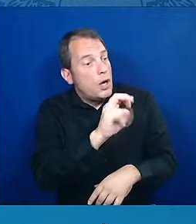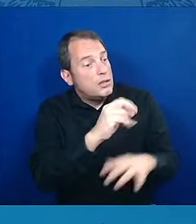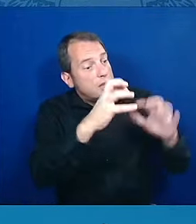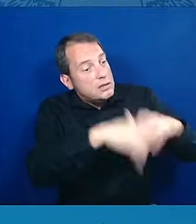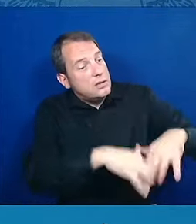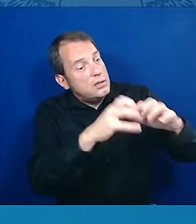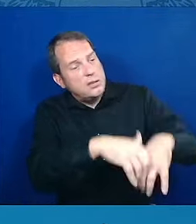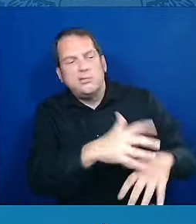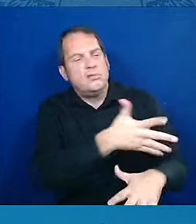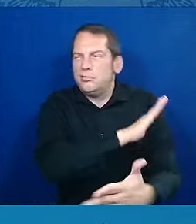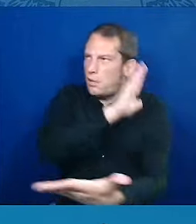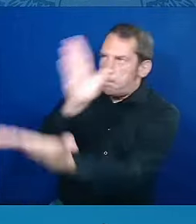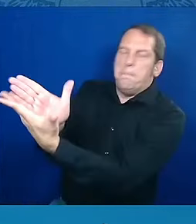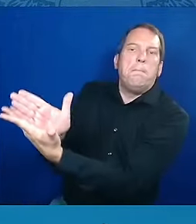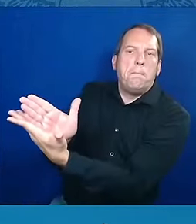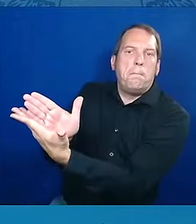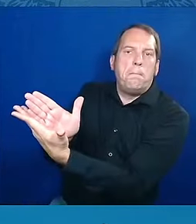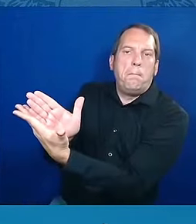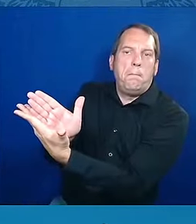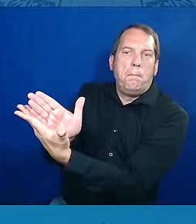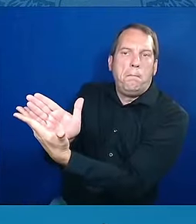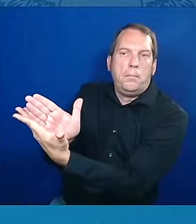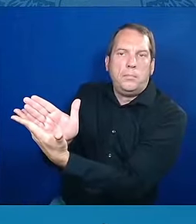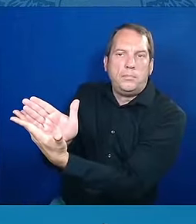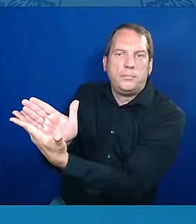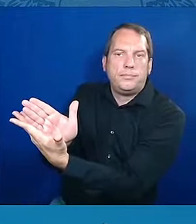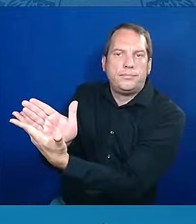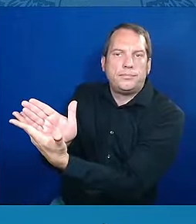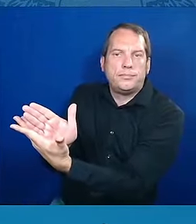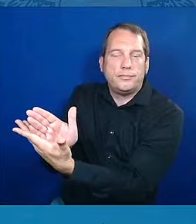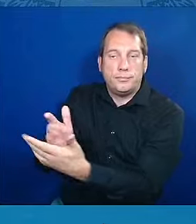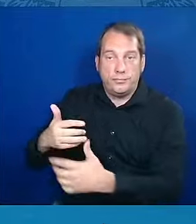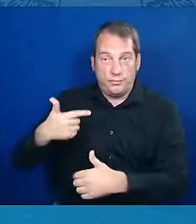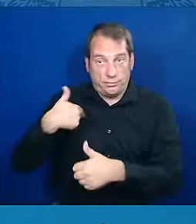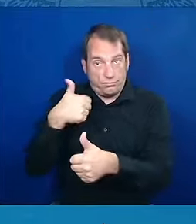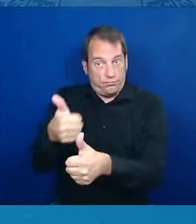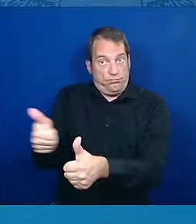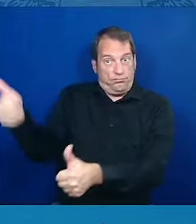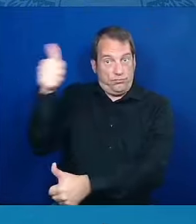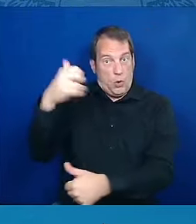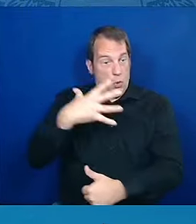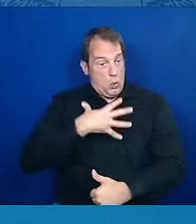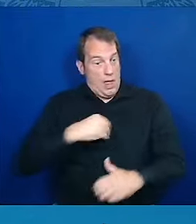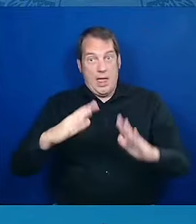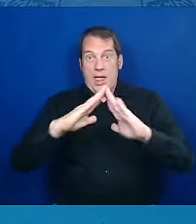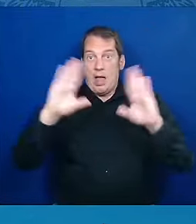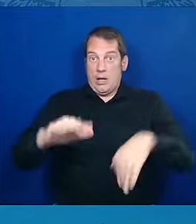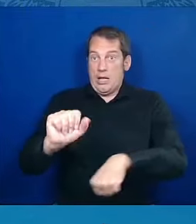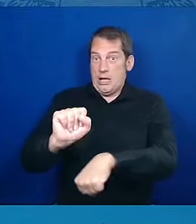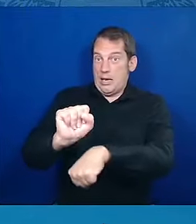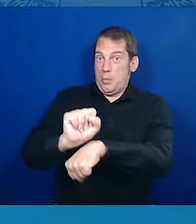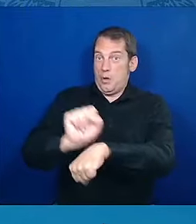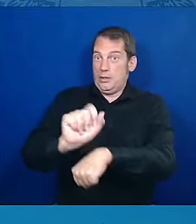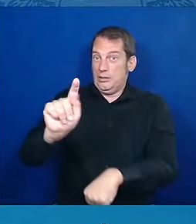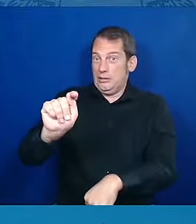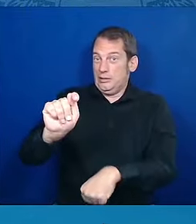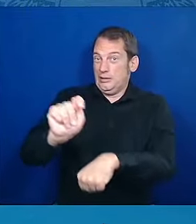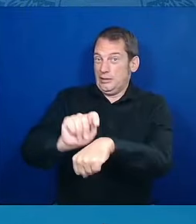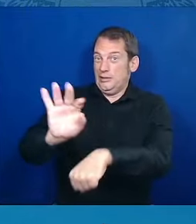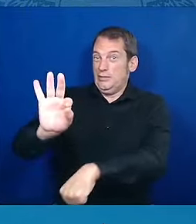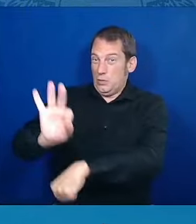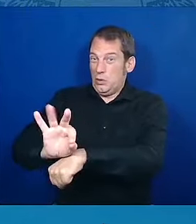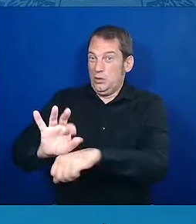As head of the White House Labor Task Force, I have led our work to eliminate barriers to organizing in both public and